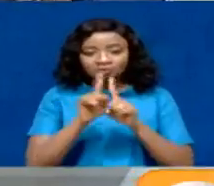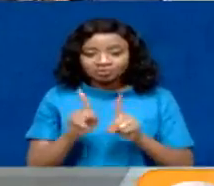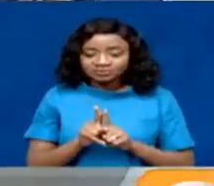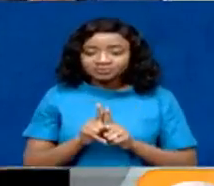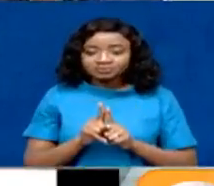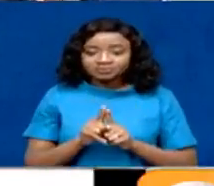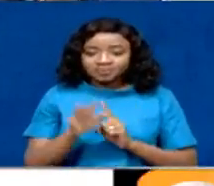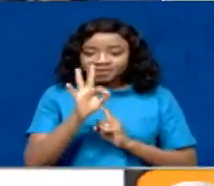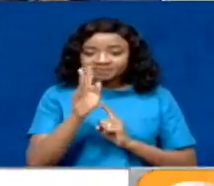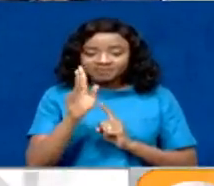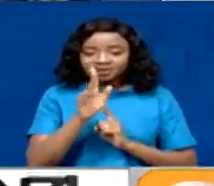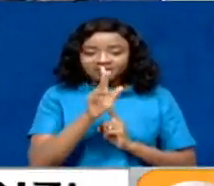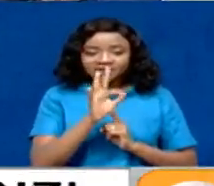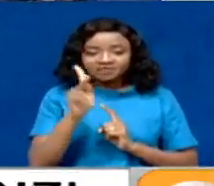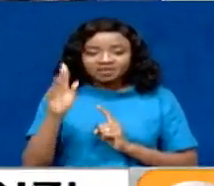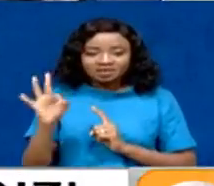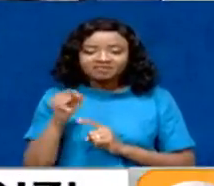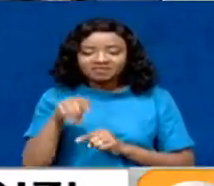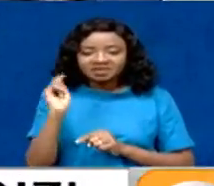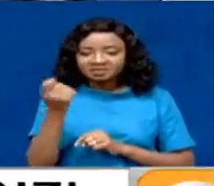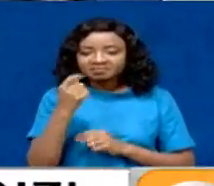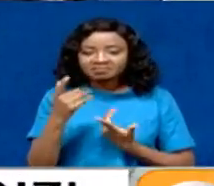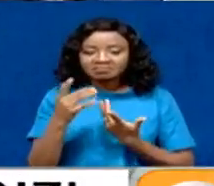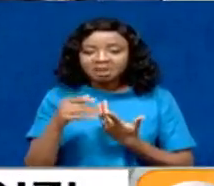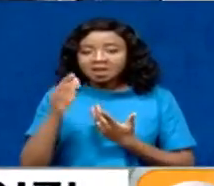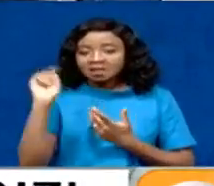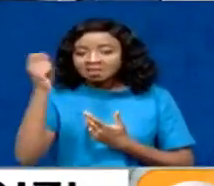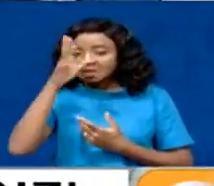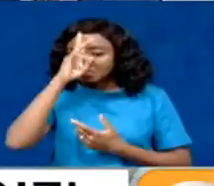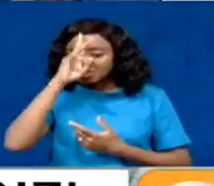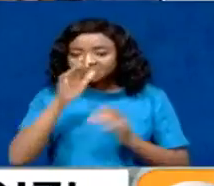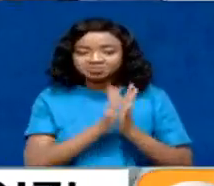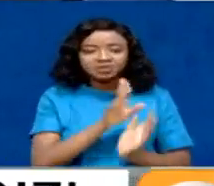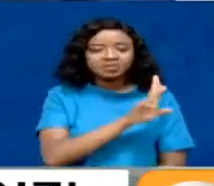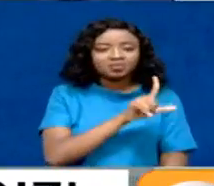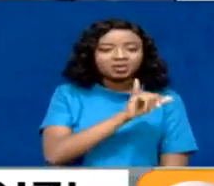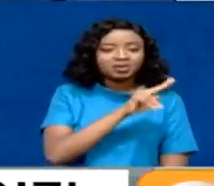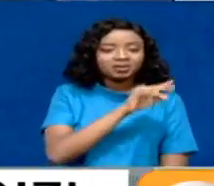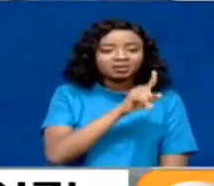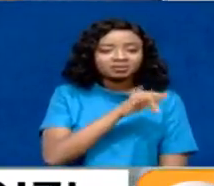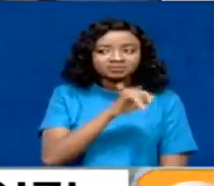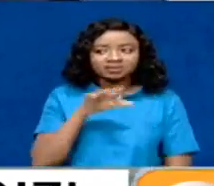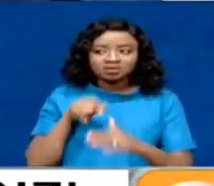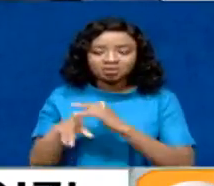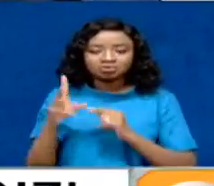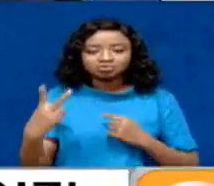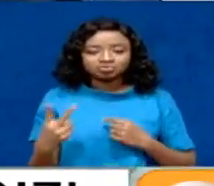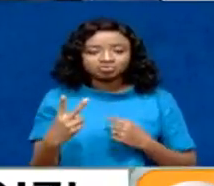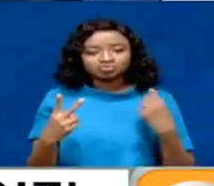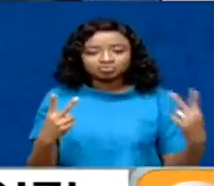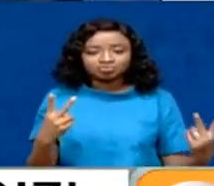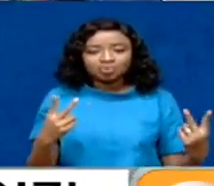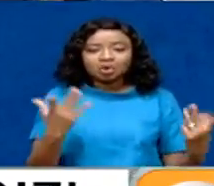And the Kenya police staged a memorable comeback against Ulinzi to draw 2-2 in an entertaining Premier League clash at the Nakuru